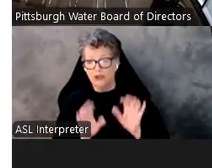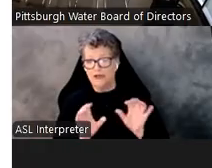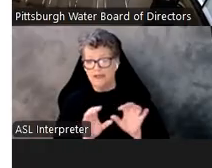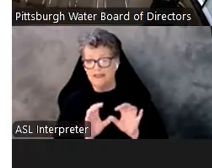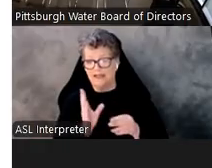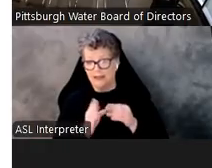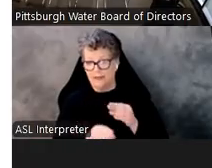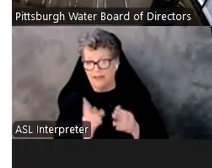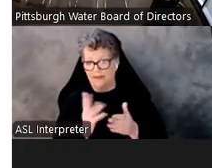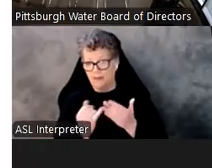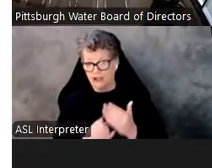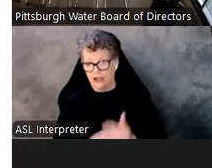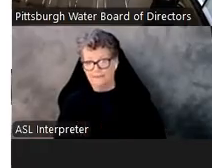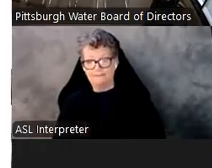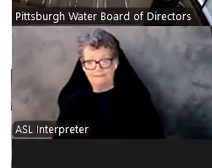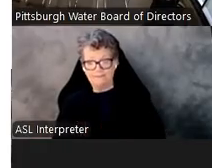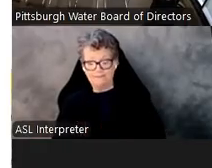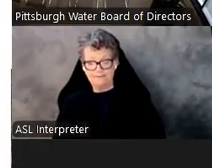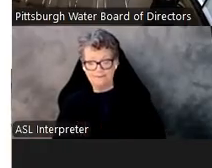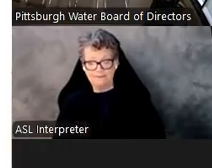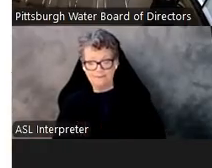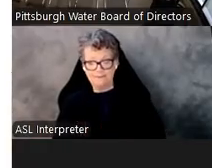the project closeout.